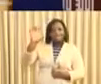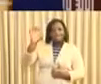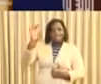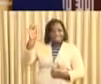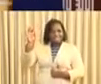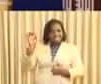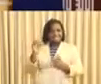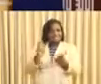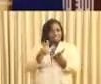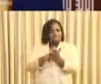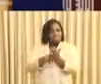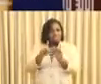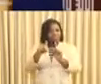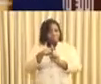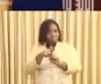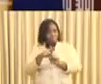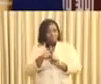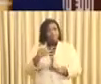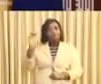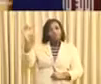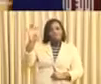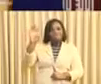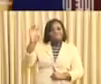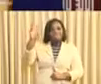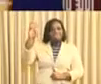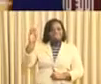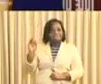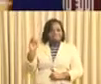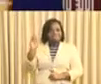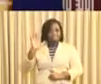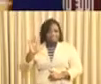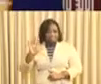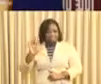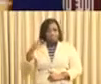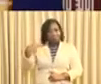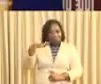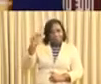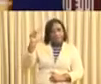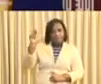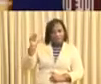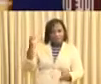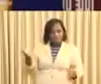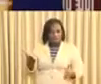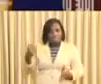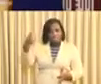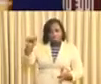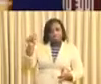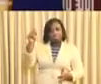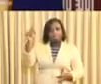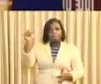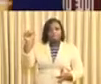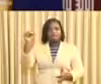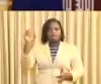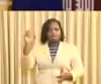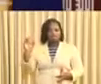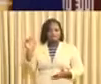465 are from the Greater Accra metropolitan area, 10 from Kaswa and the Central region, 7 from the